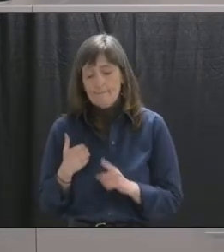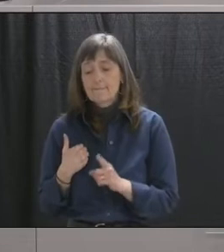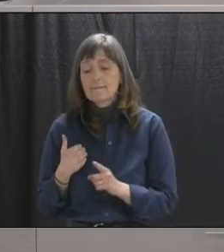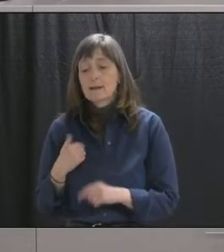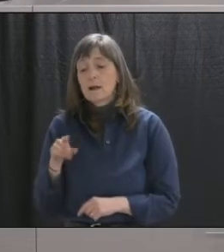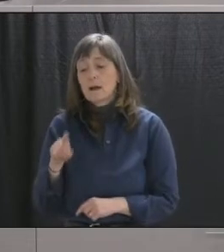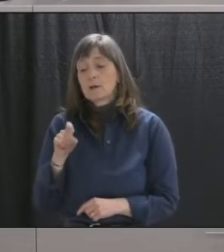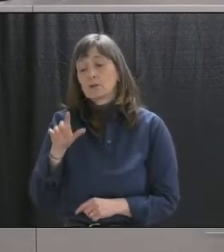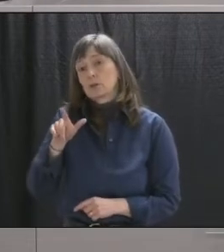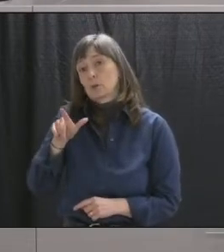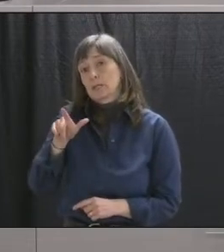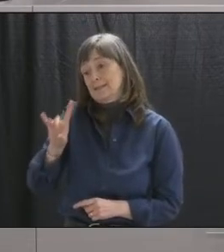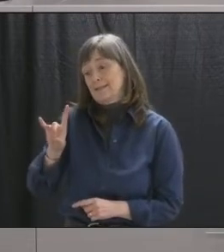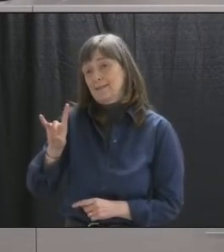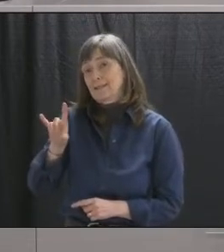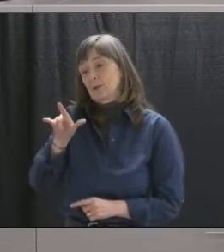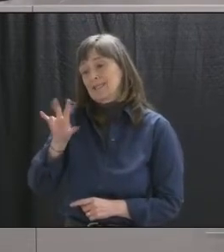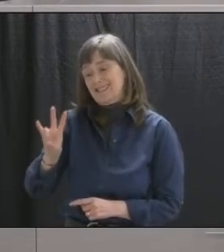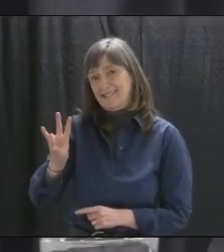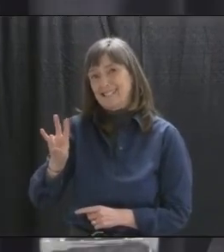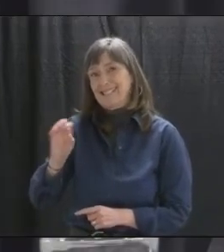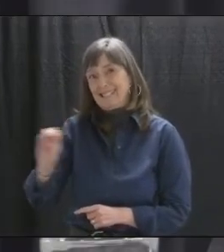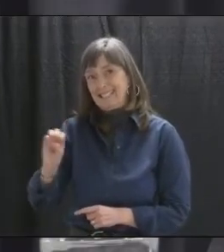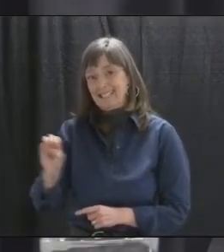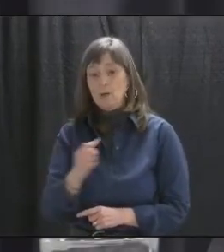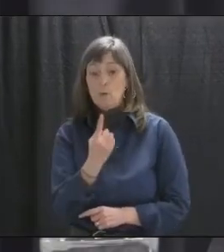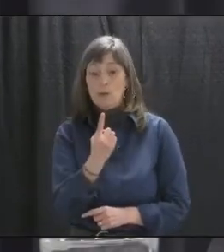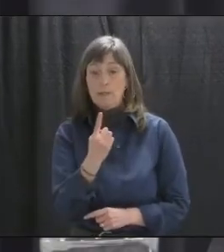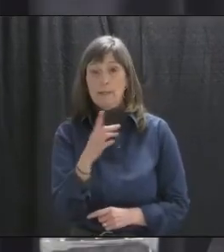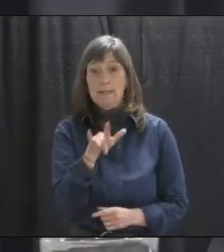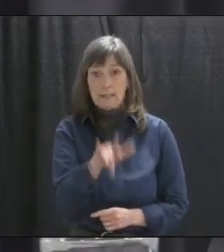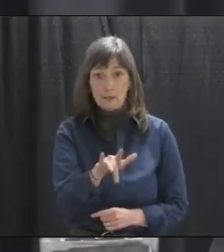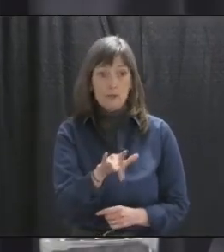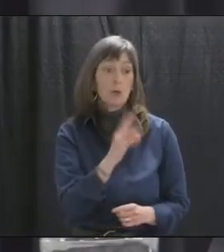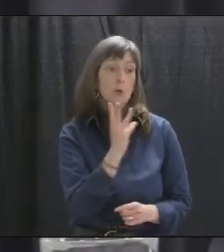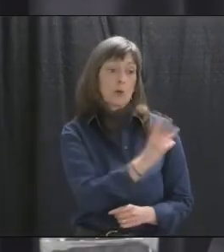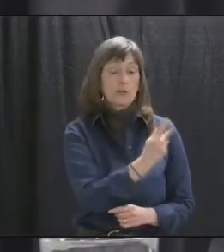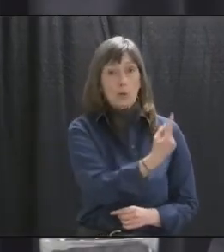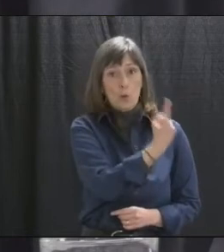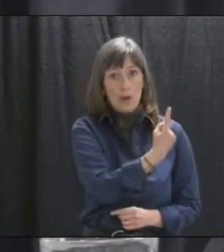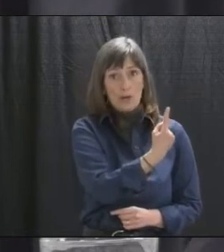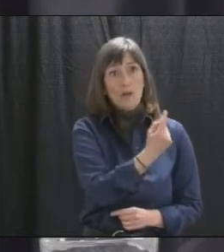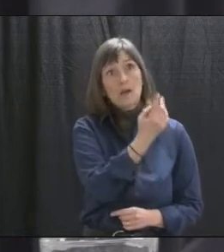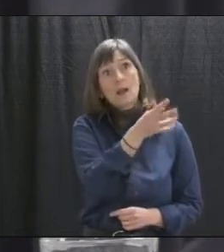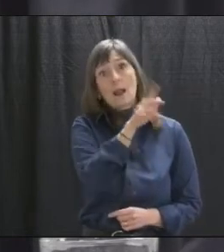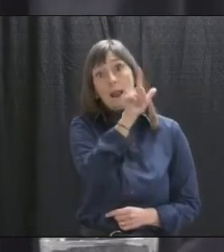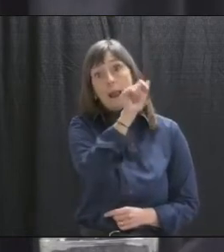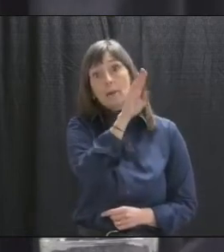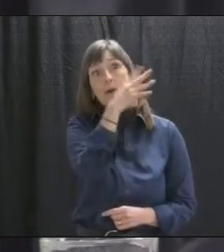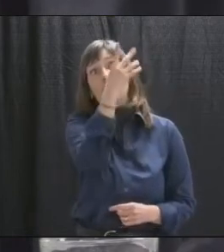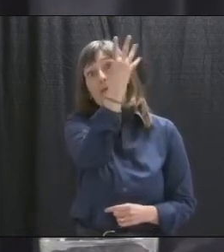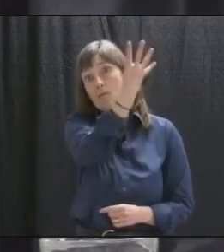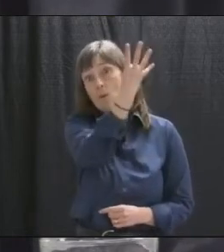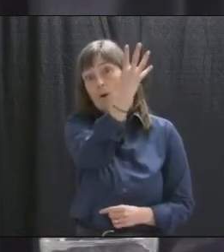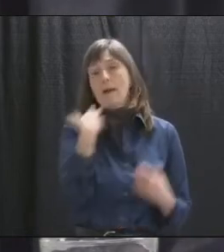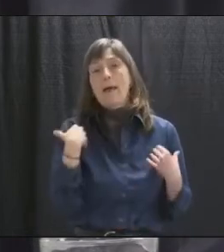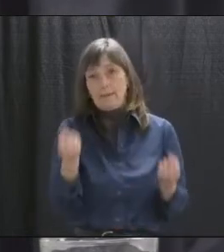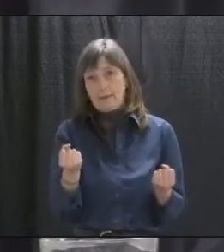have 127 in Eastern, 1 in Central and 1 in Western, and 4 in